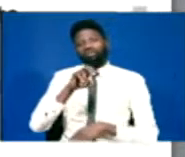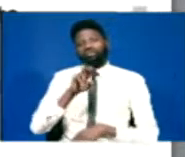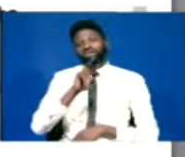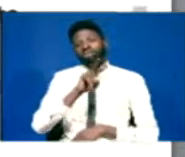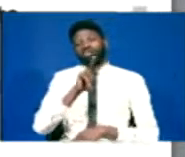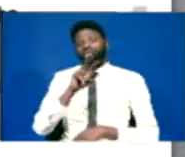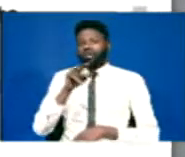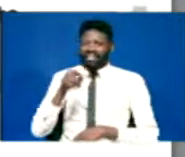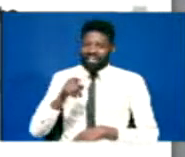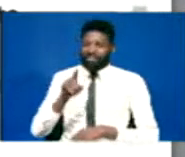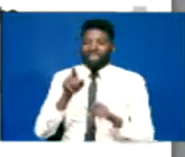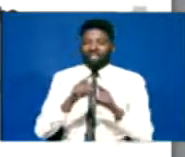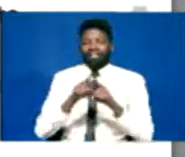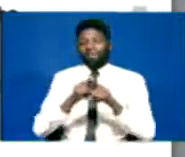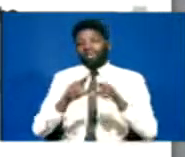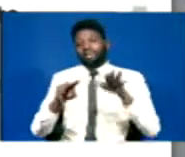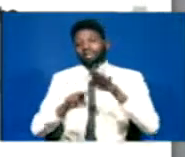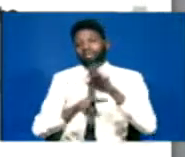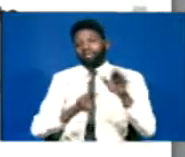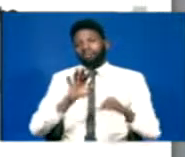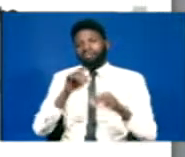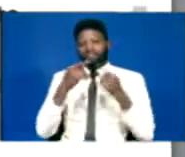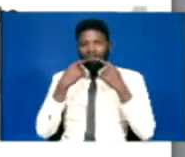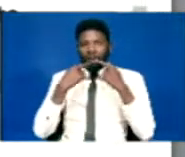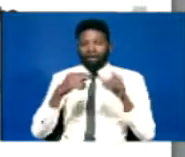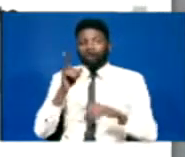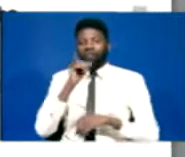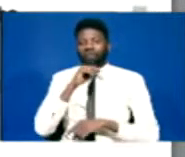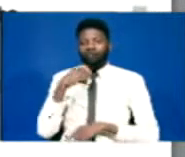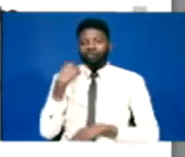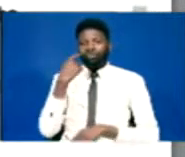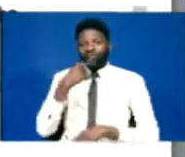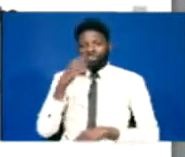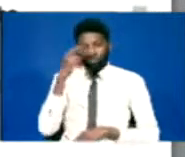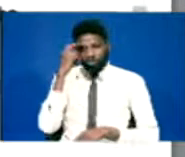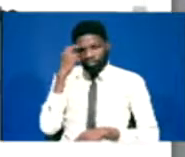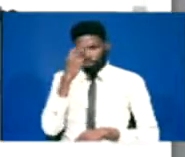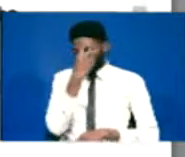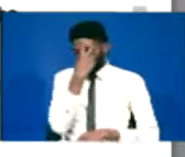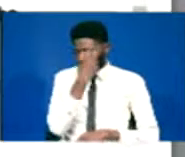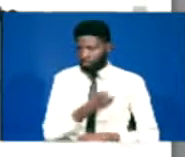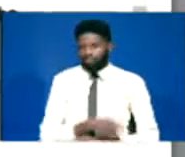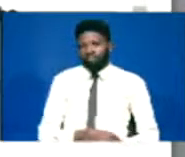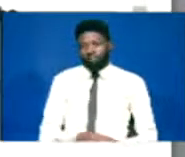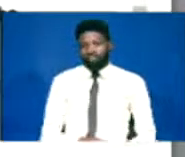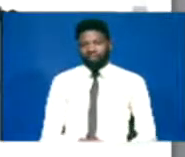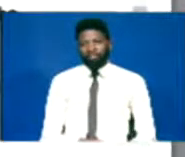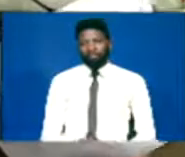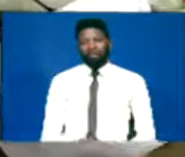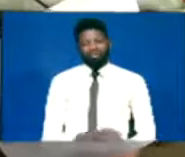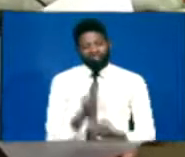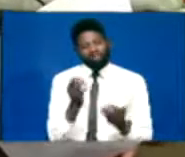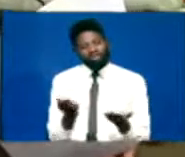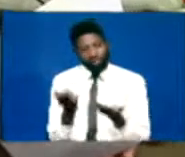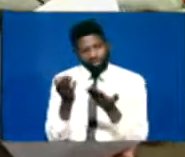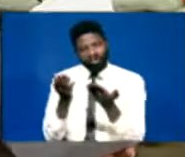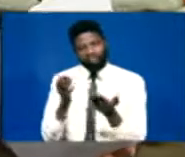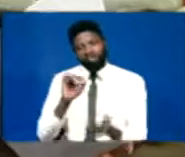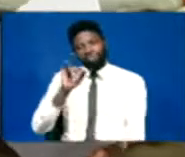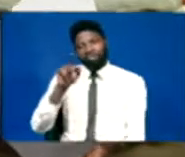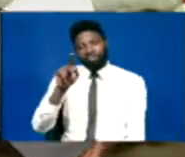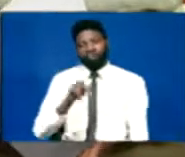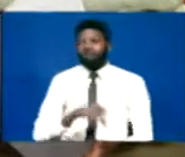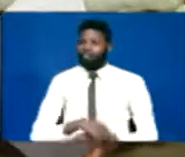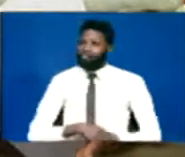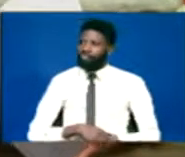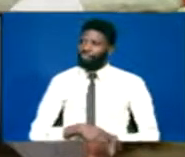name his running mate as one Martha Wangari Karua. career? Well, again,